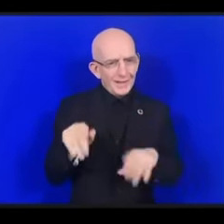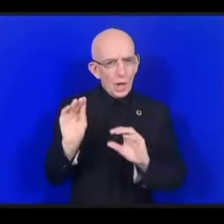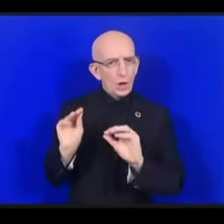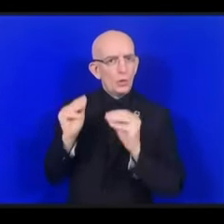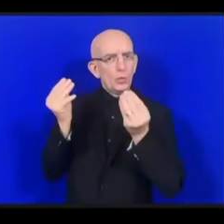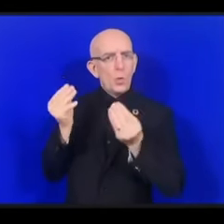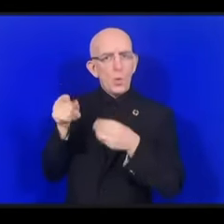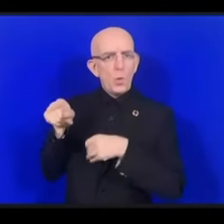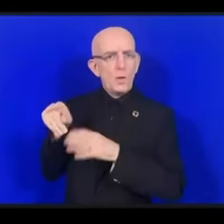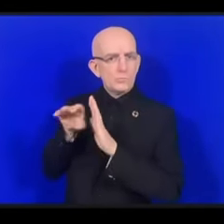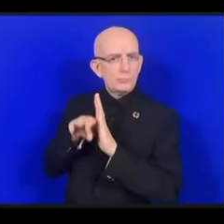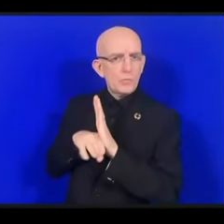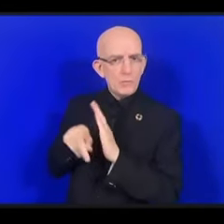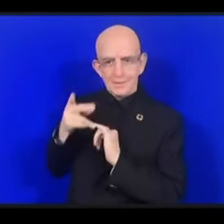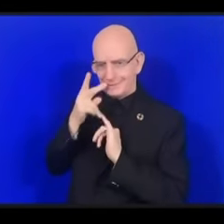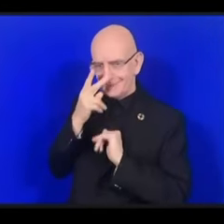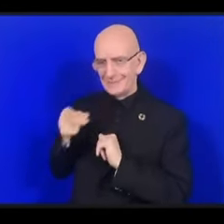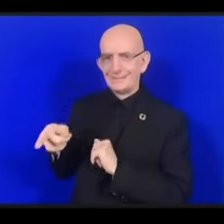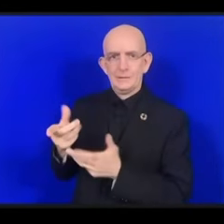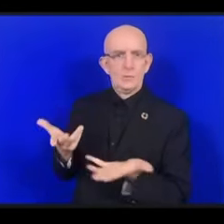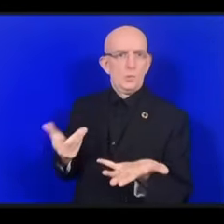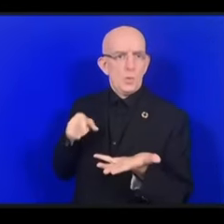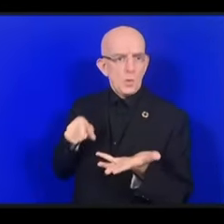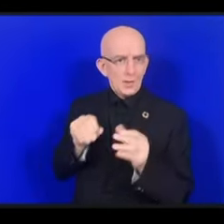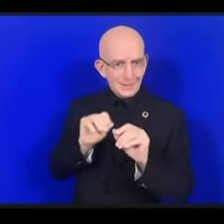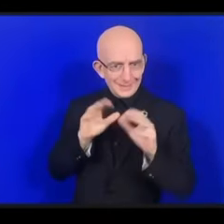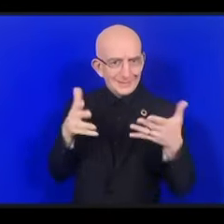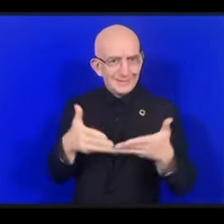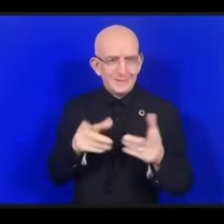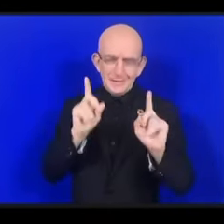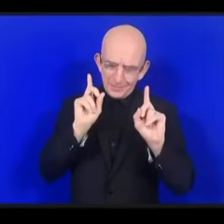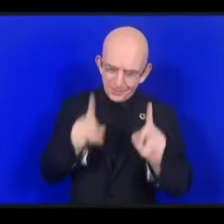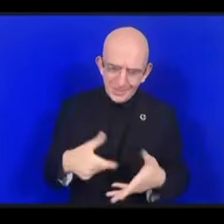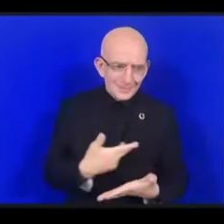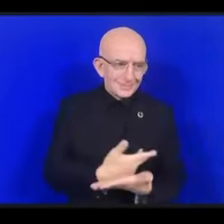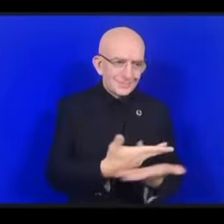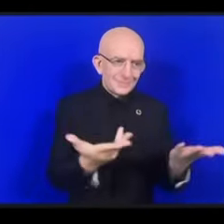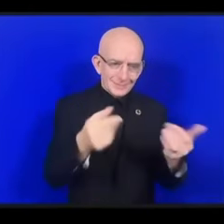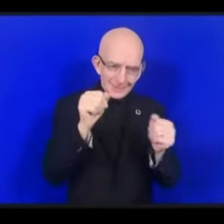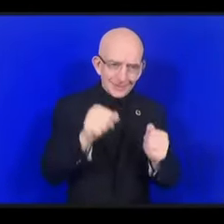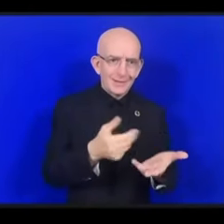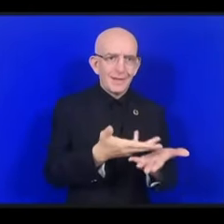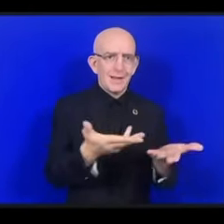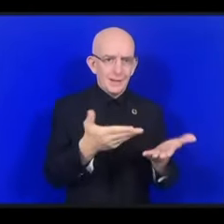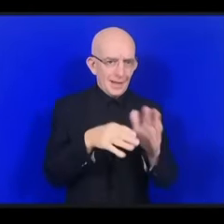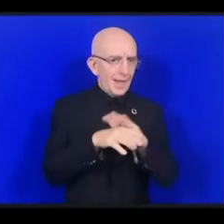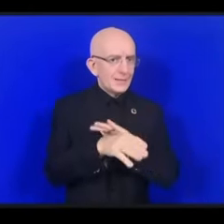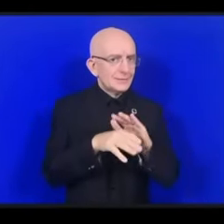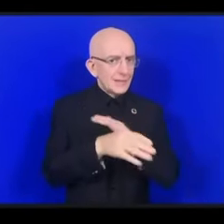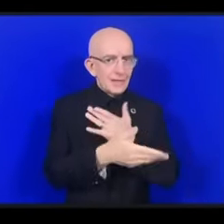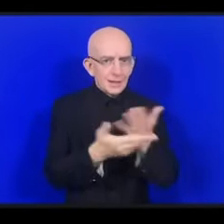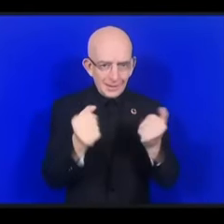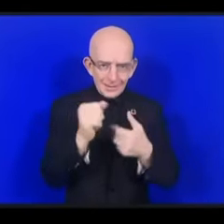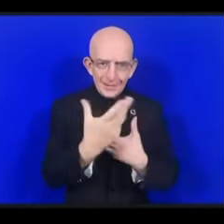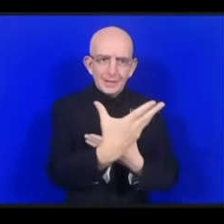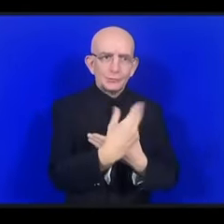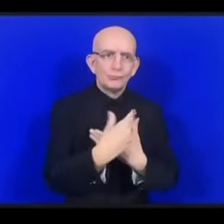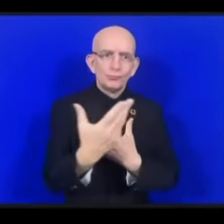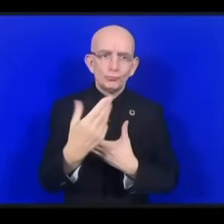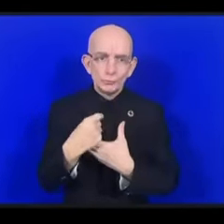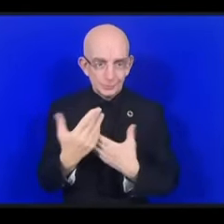kids do not have access to internet at their home yet. Lacking internet